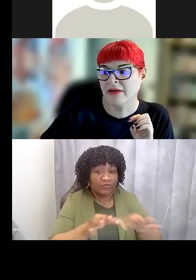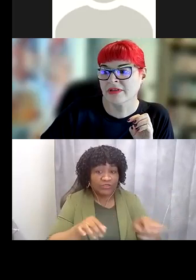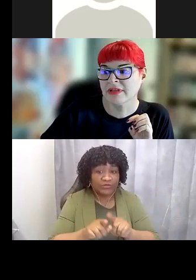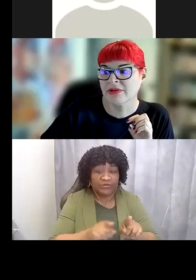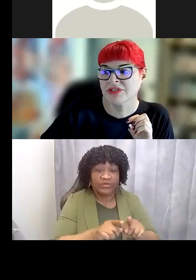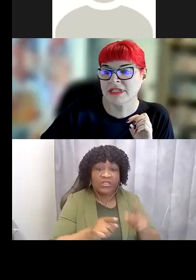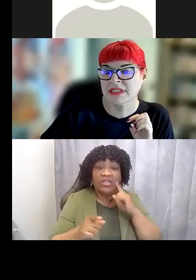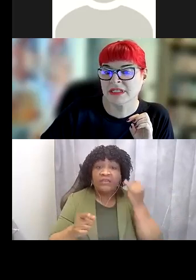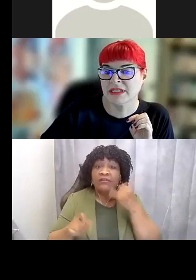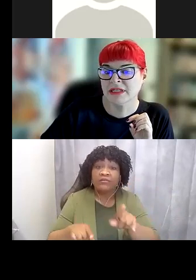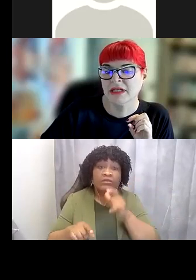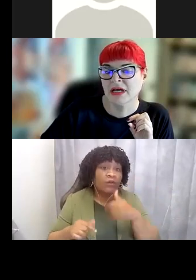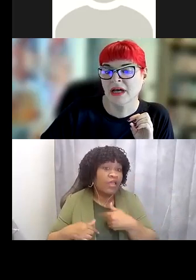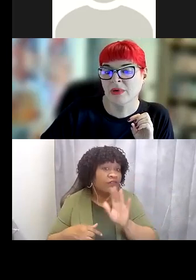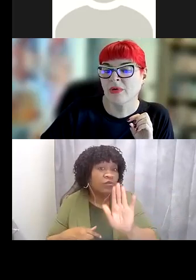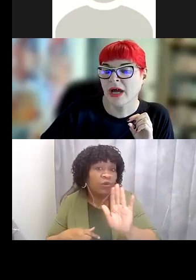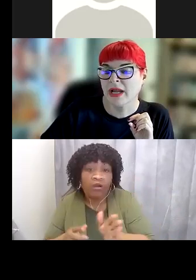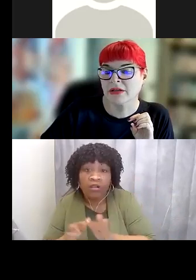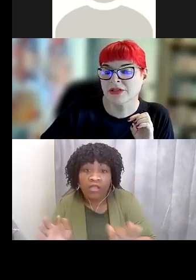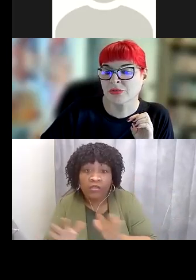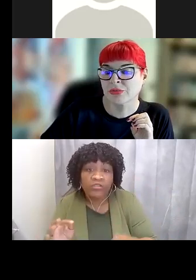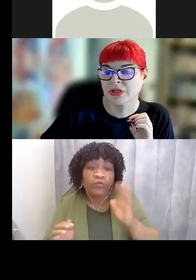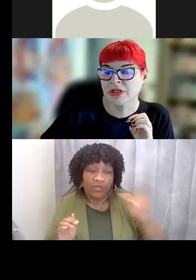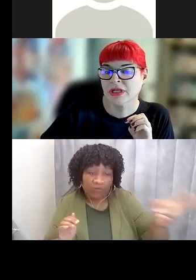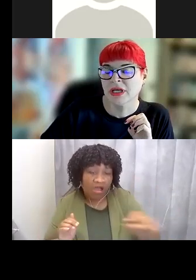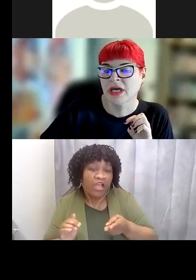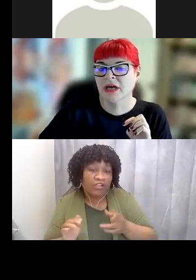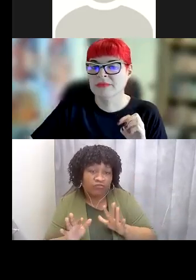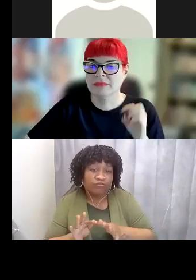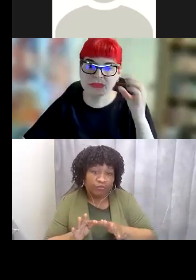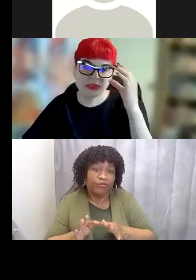don't have the language you need it in, we will hire an interpreter